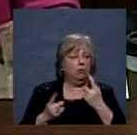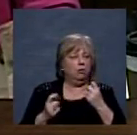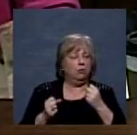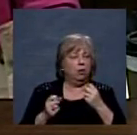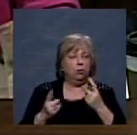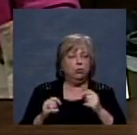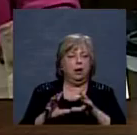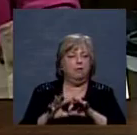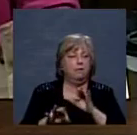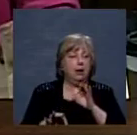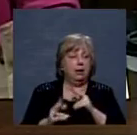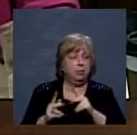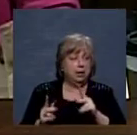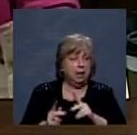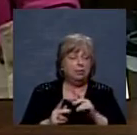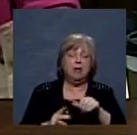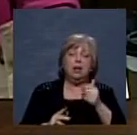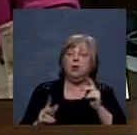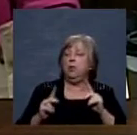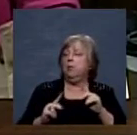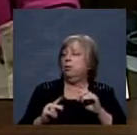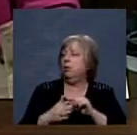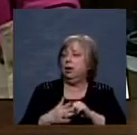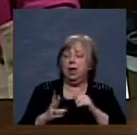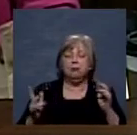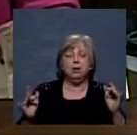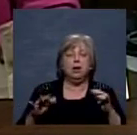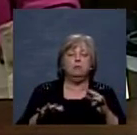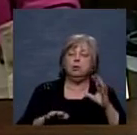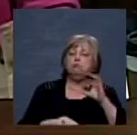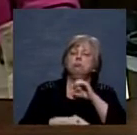that people could attend. But again, the workshop would be with